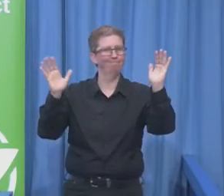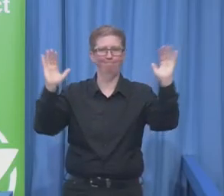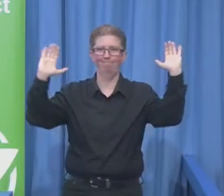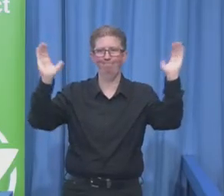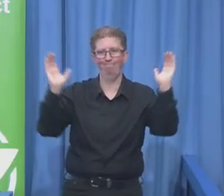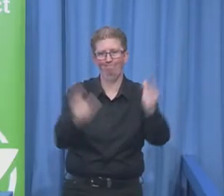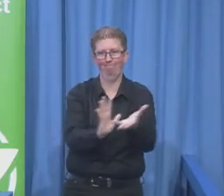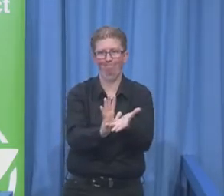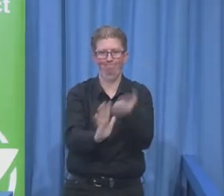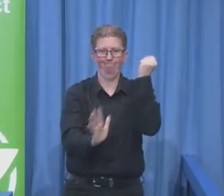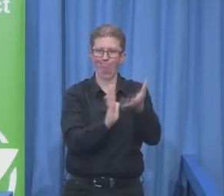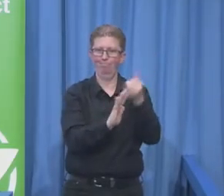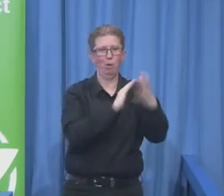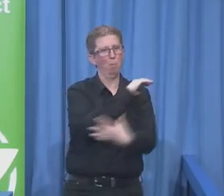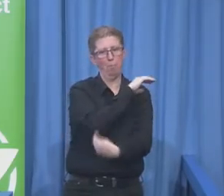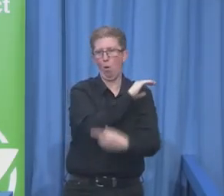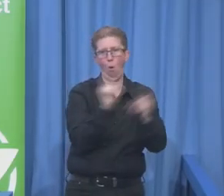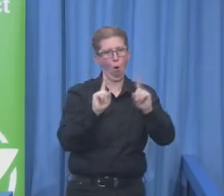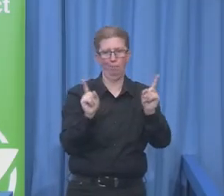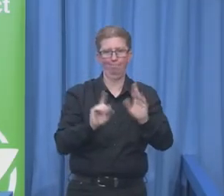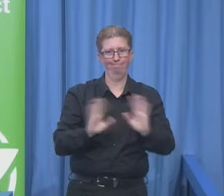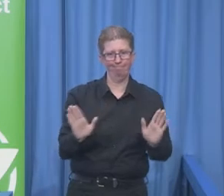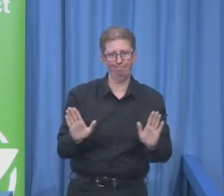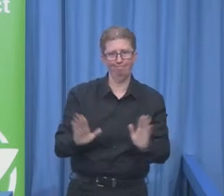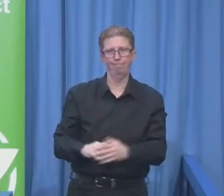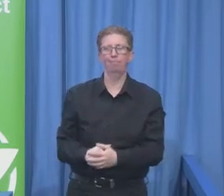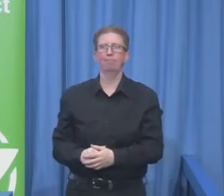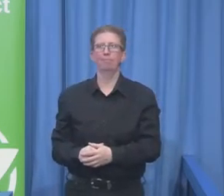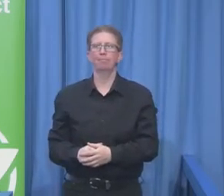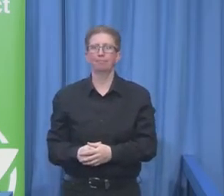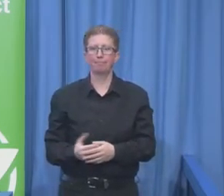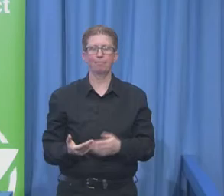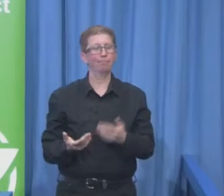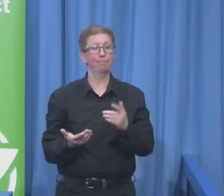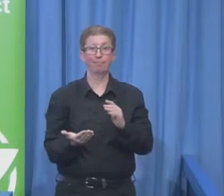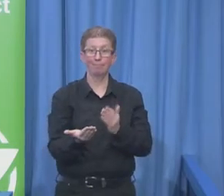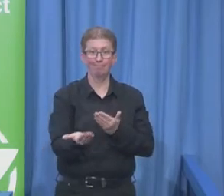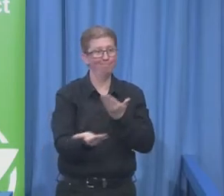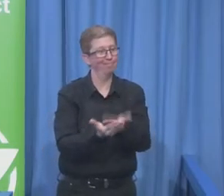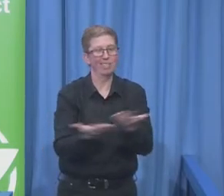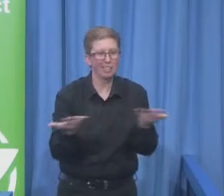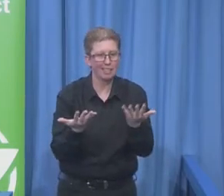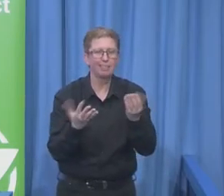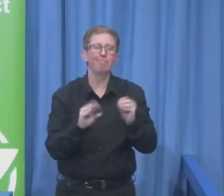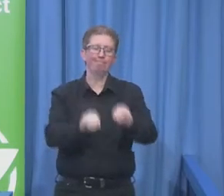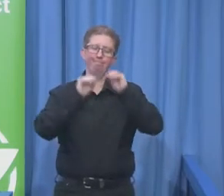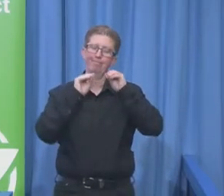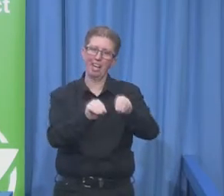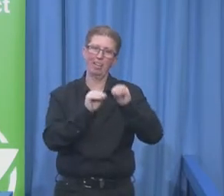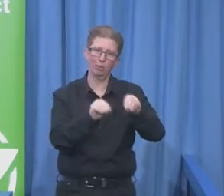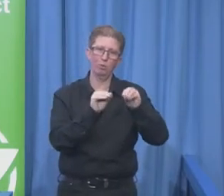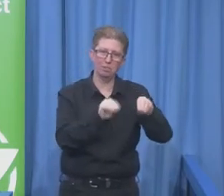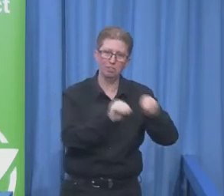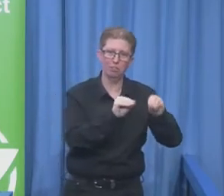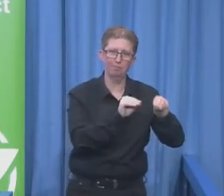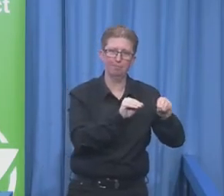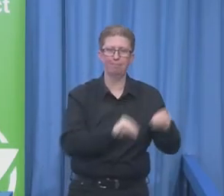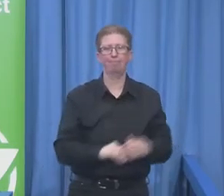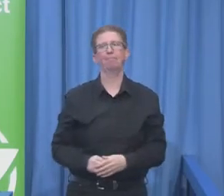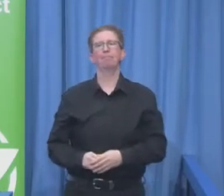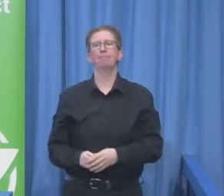help when there is natural problems like storms and so on, earthquakes. We have not specialized right